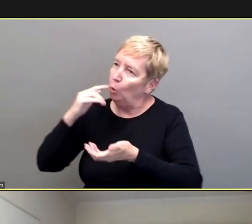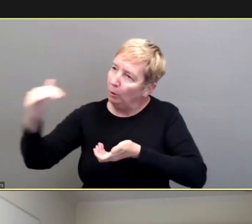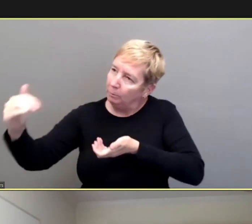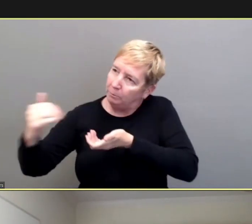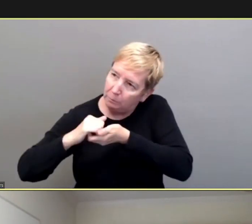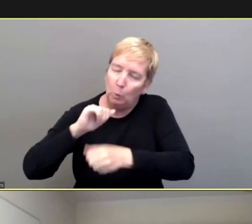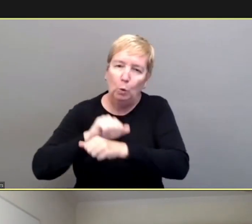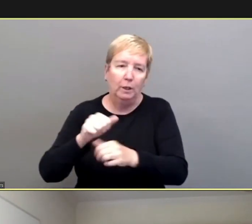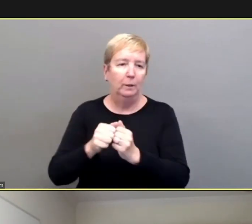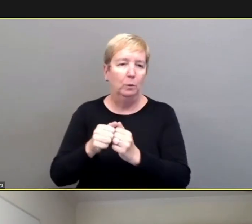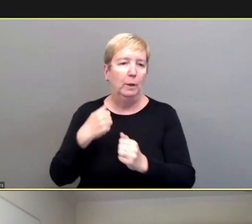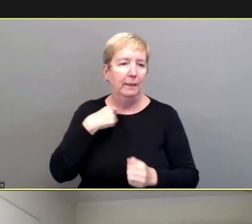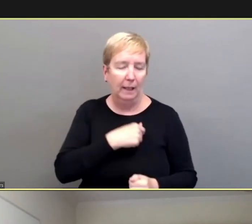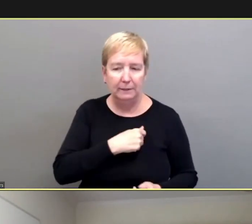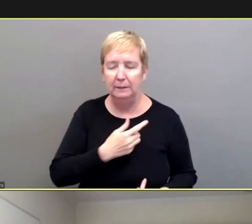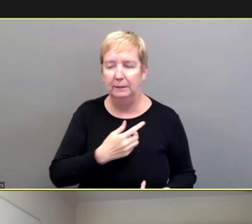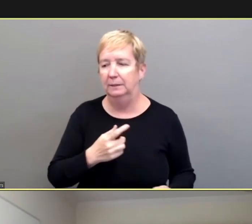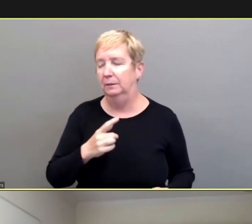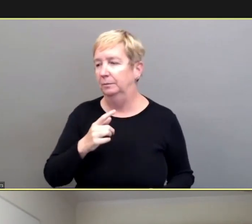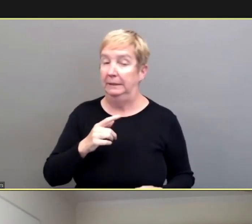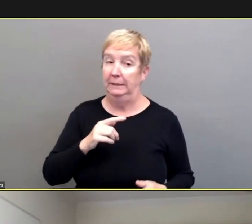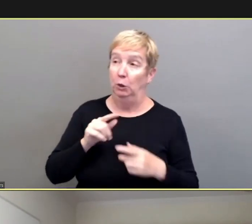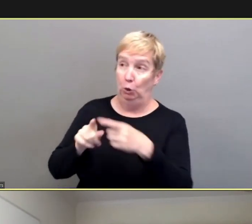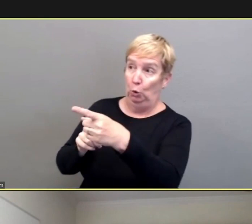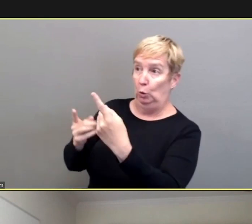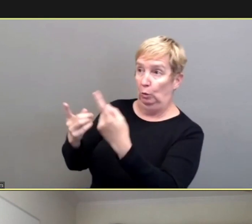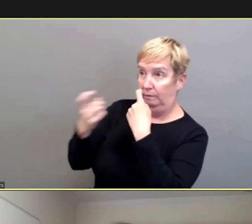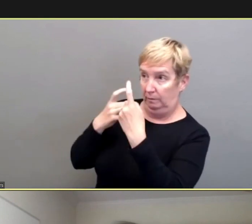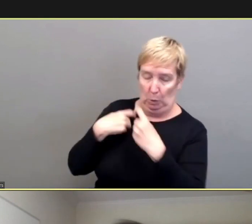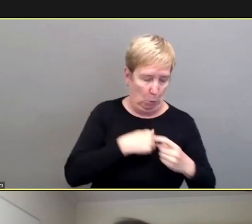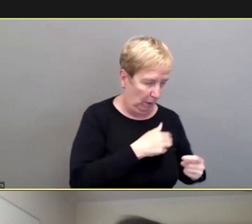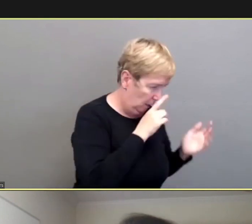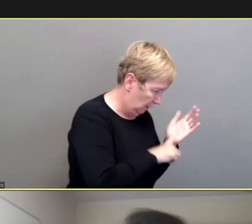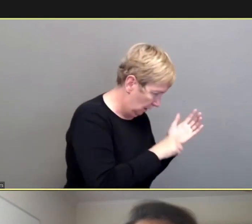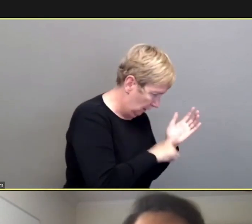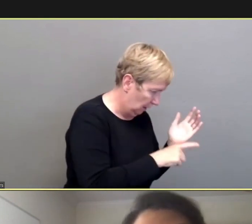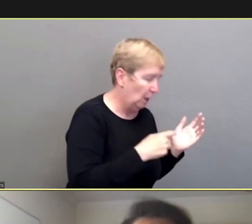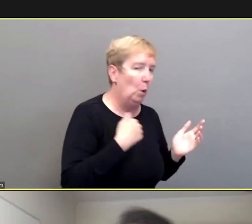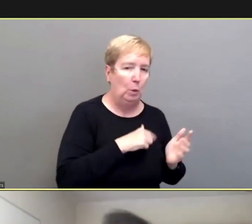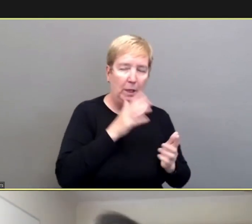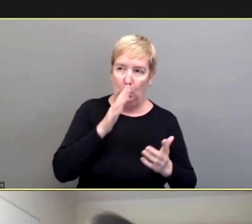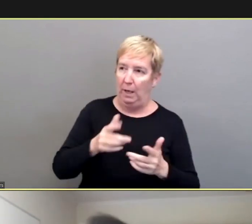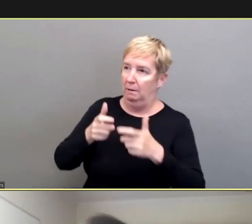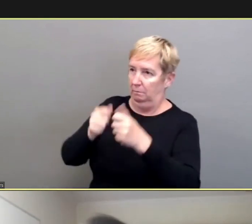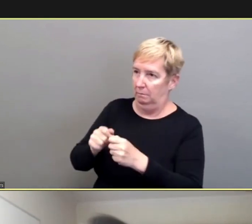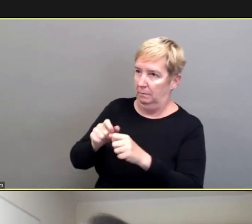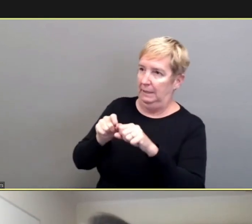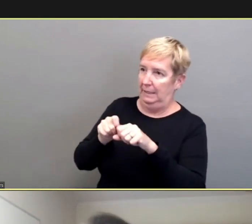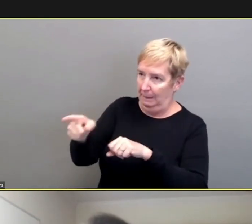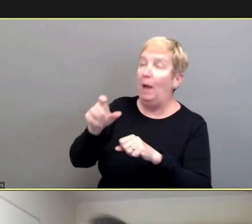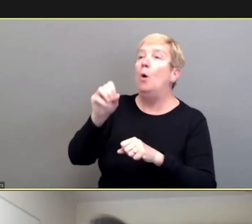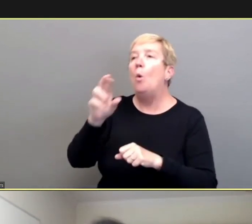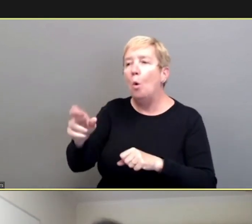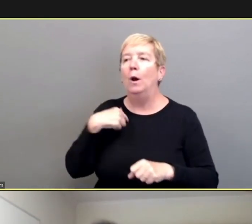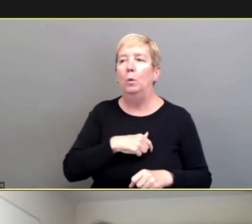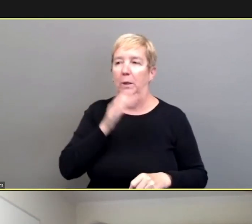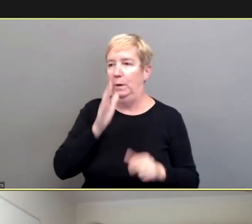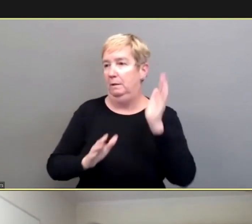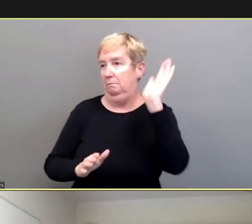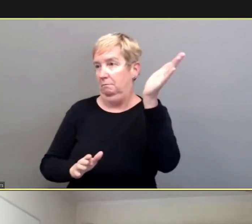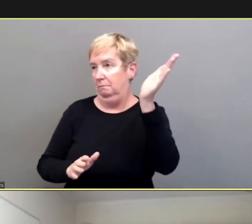those assignments, and we don't get back to you this week. We'll be sure to put those things into next week's press conference like we